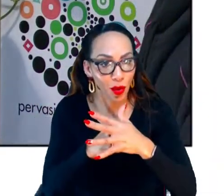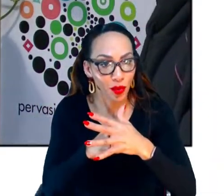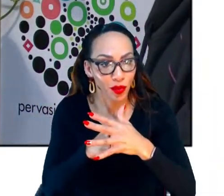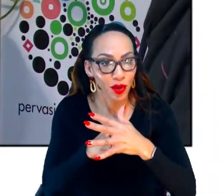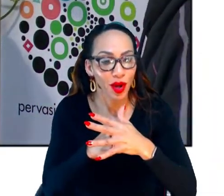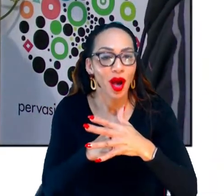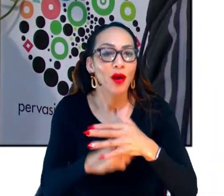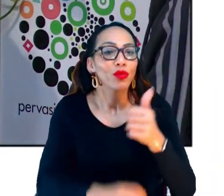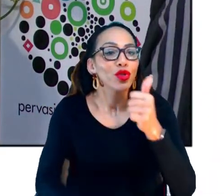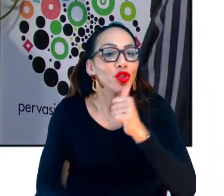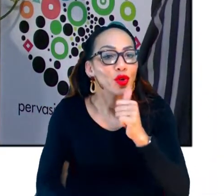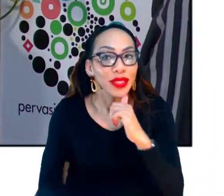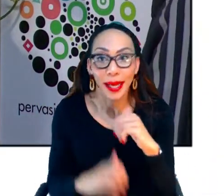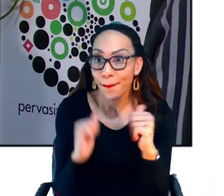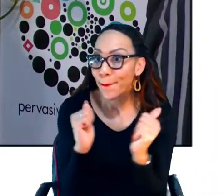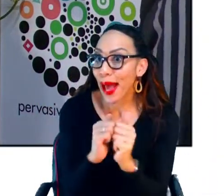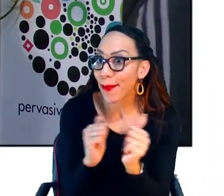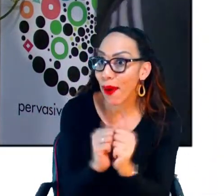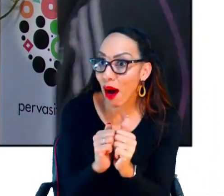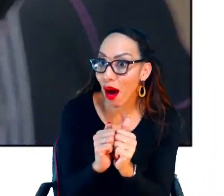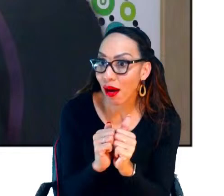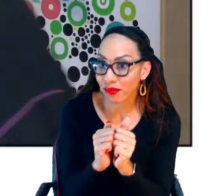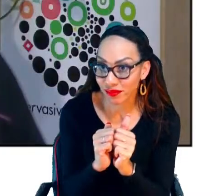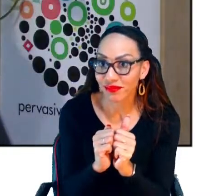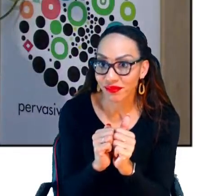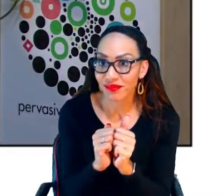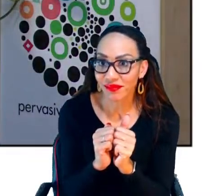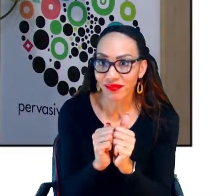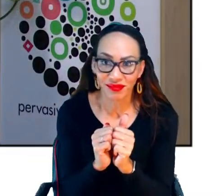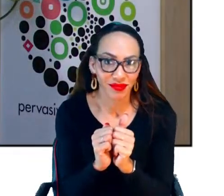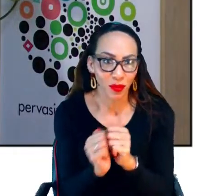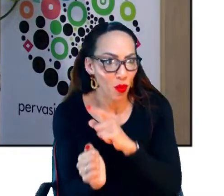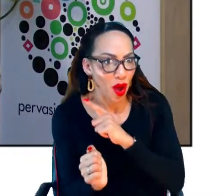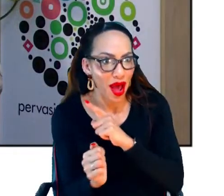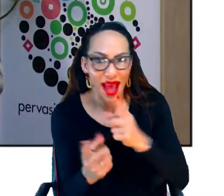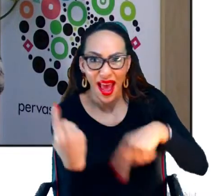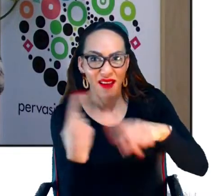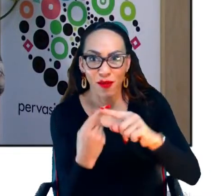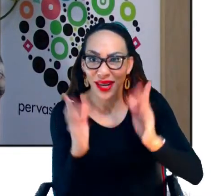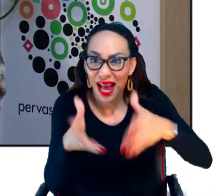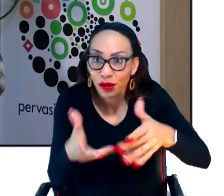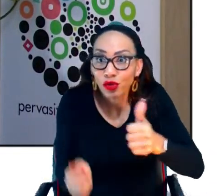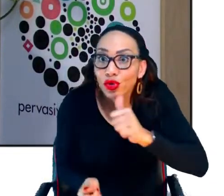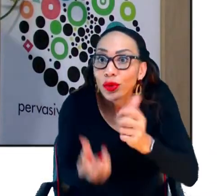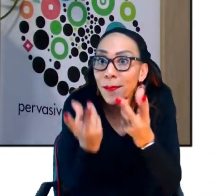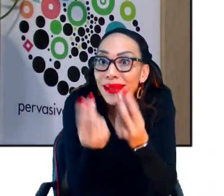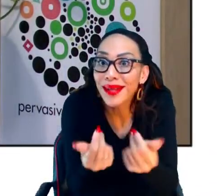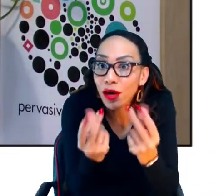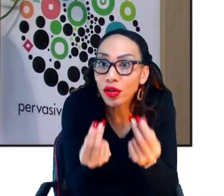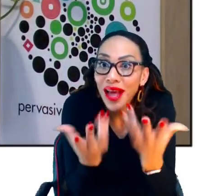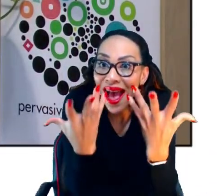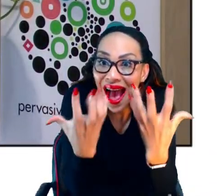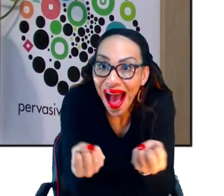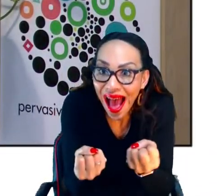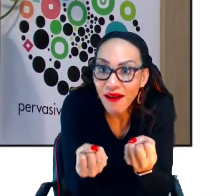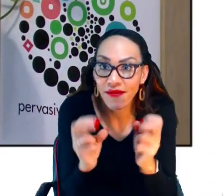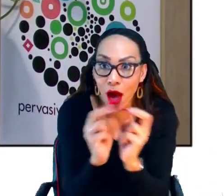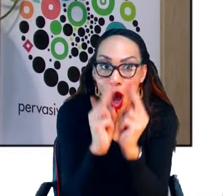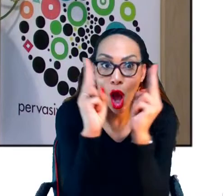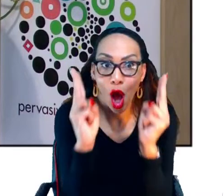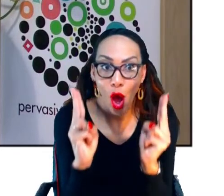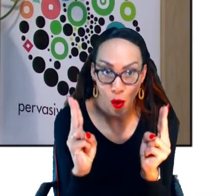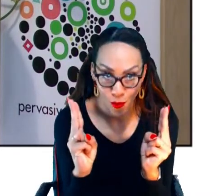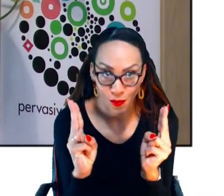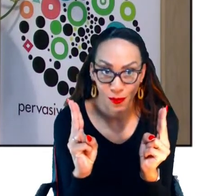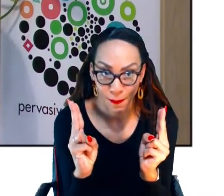paper to everybody was working with what they had at home. And because of that experience